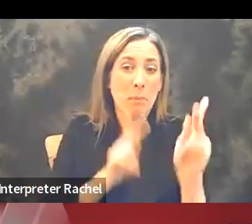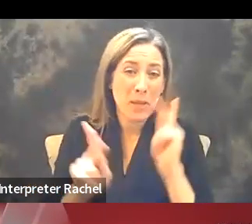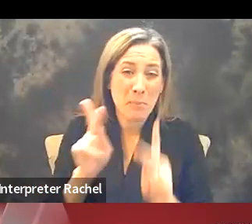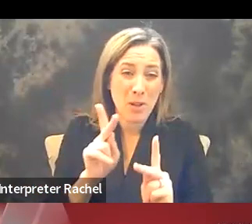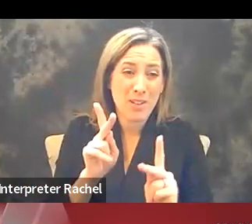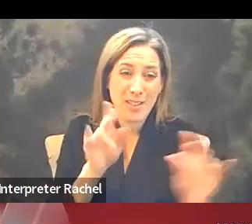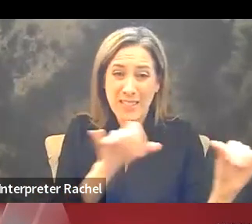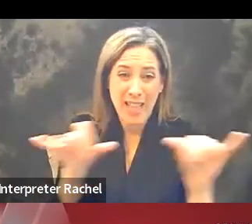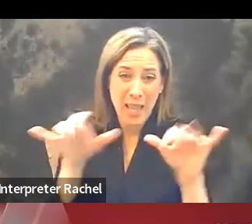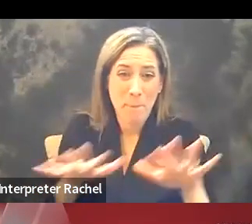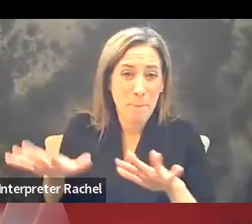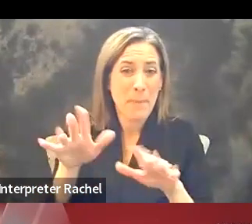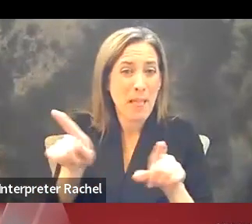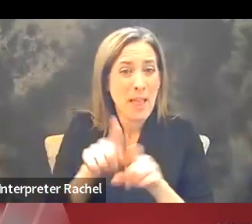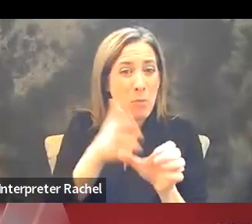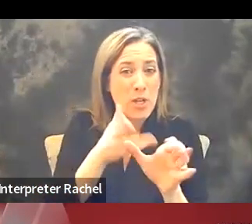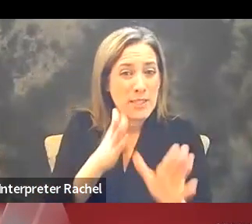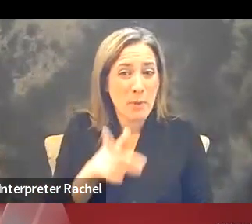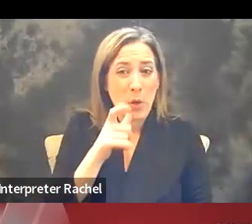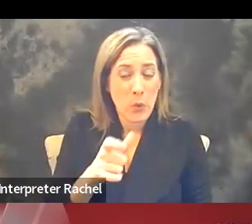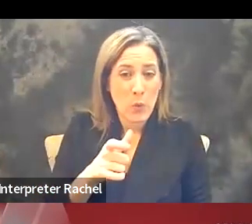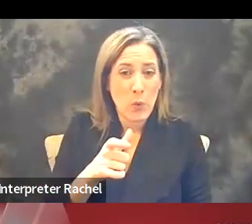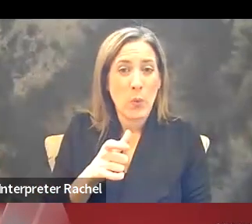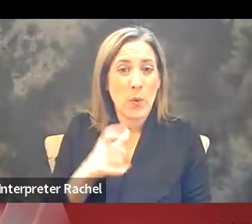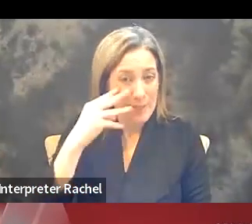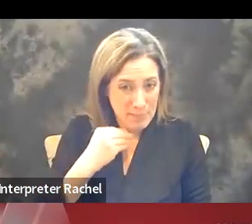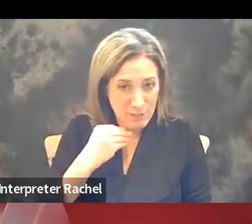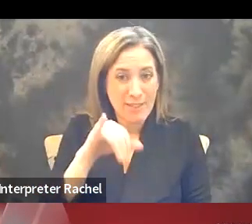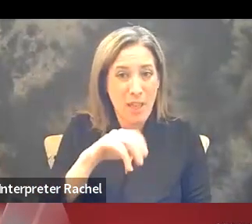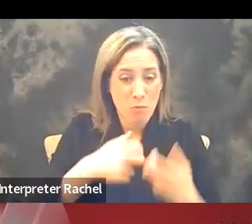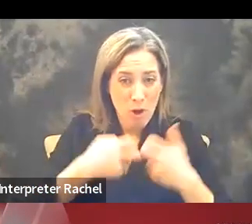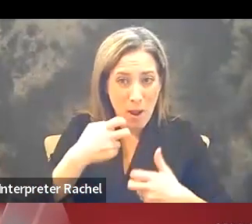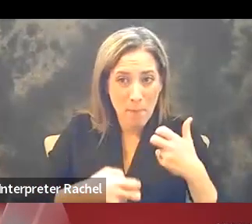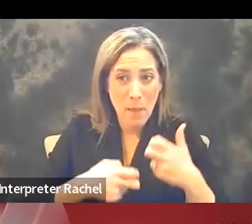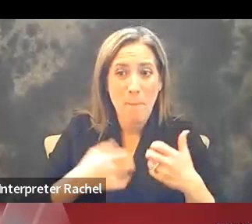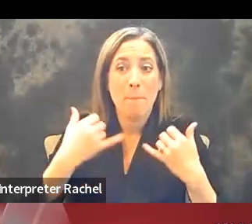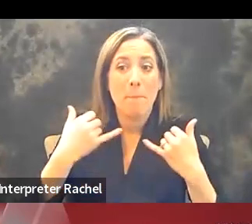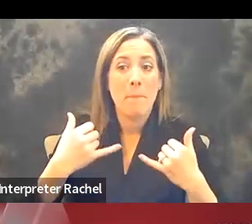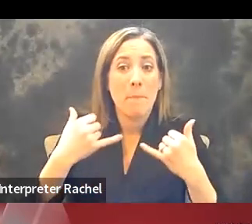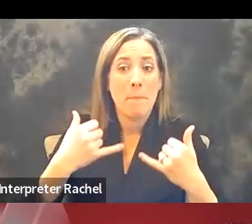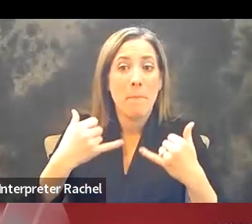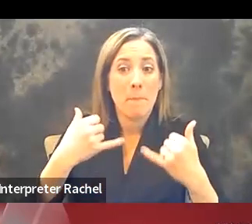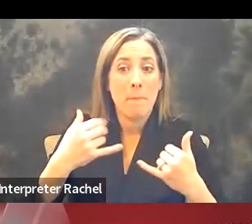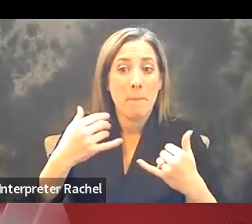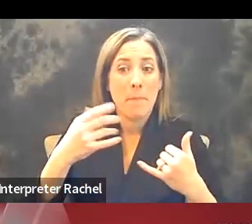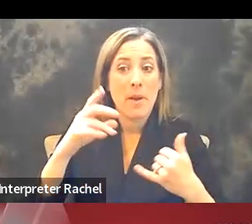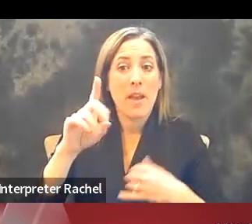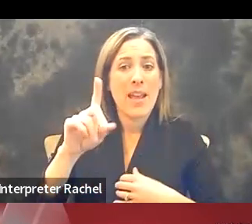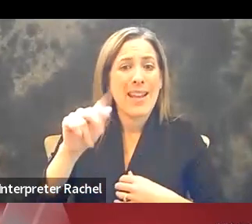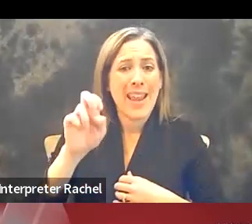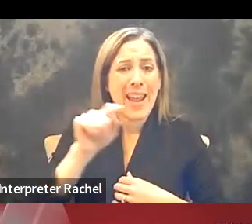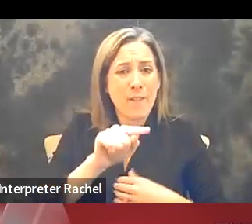the call today that share in that problem. Now, Dave, you